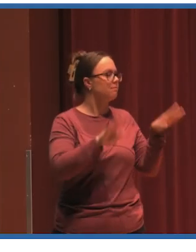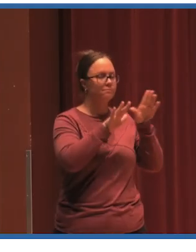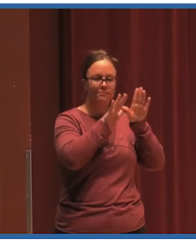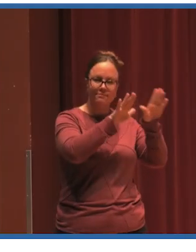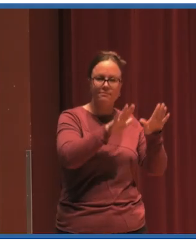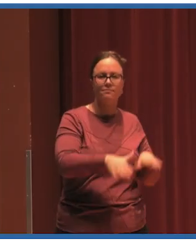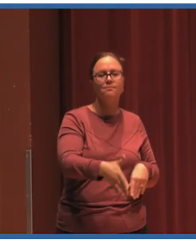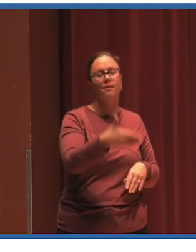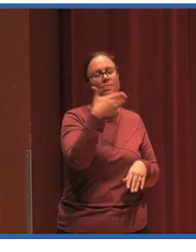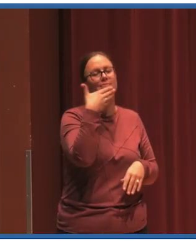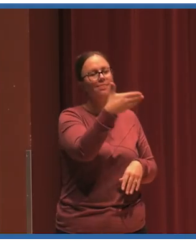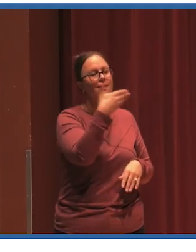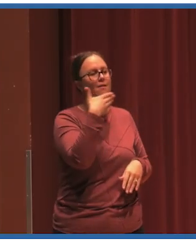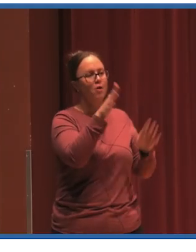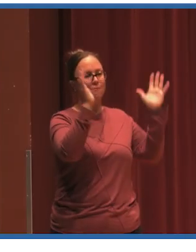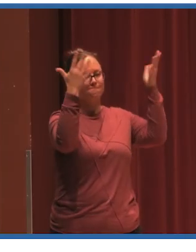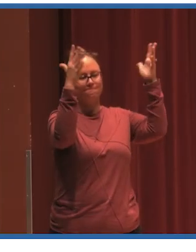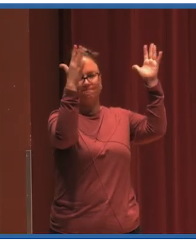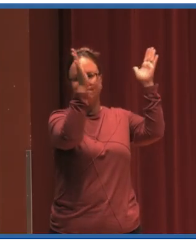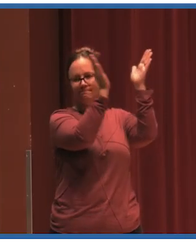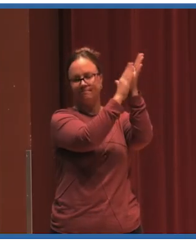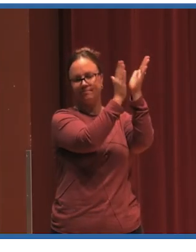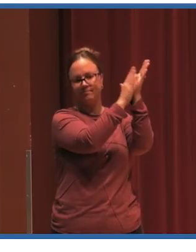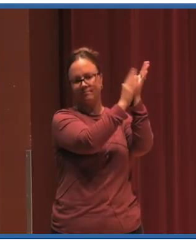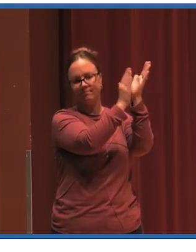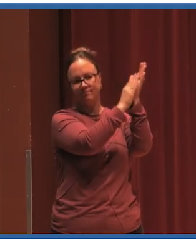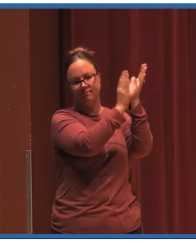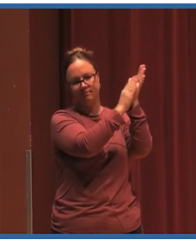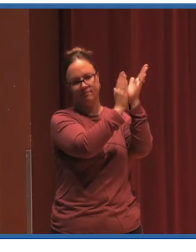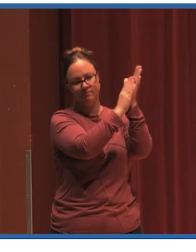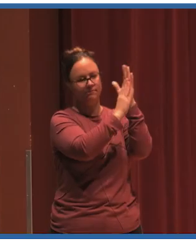Fantastic. Thank you so much. A round of applause for our panelists, please.